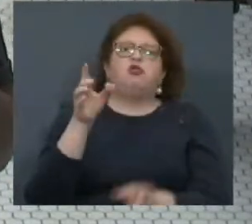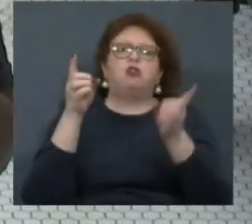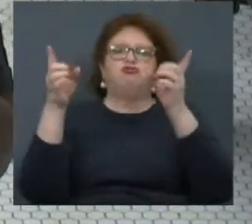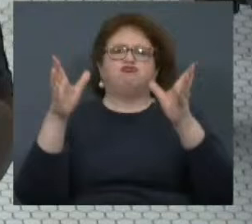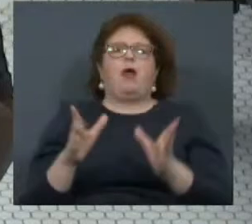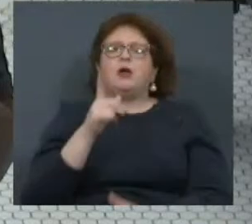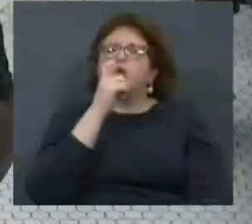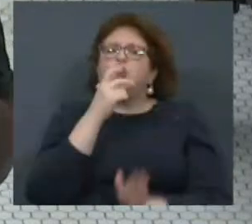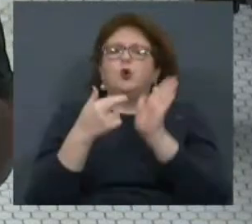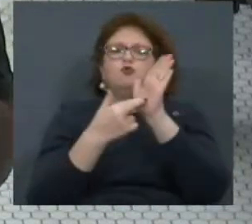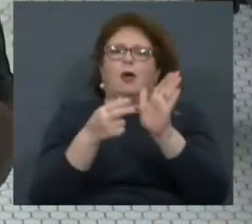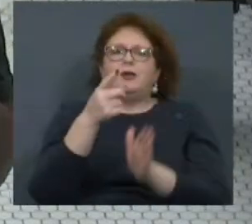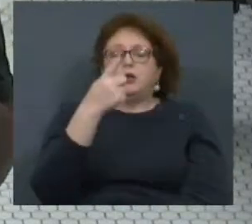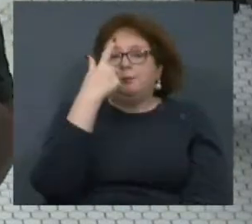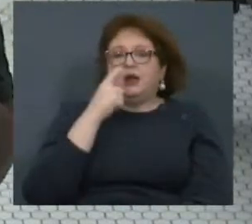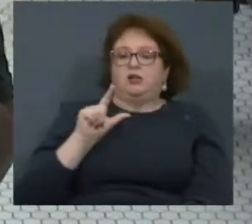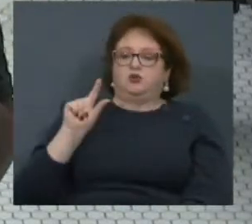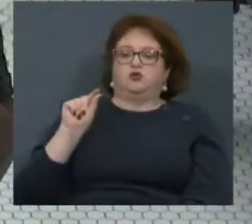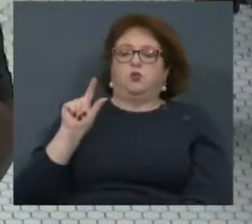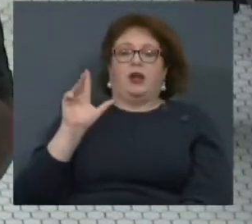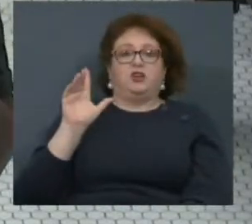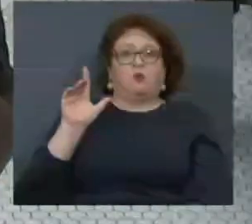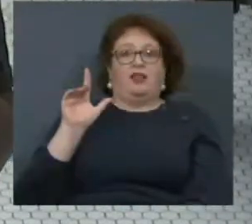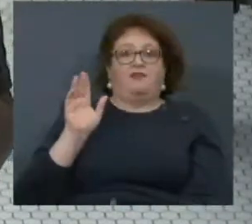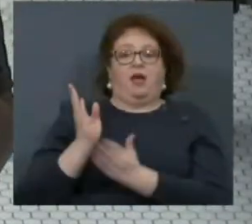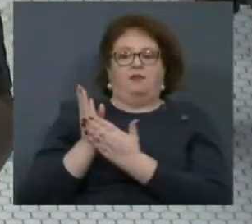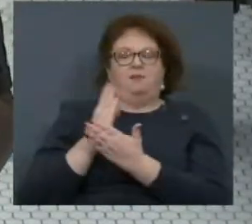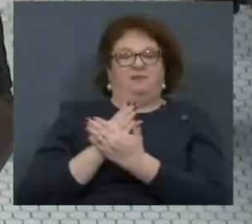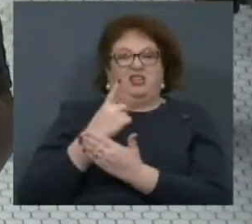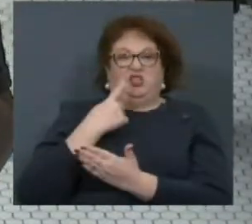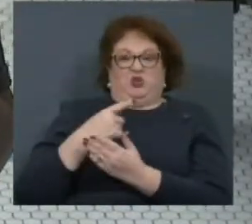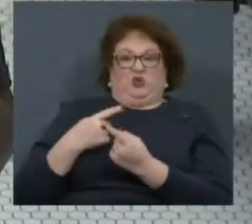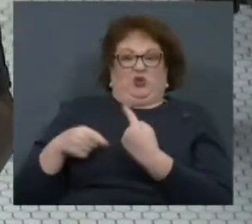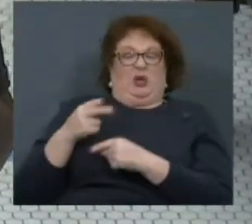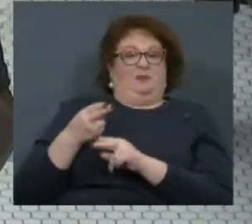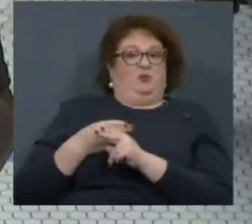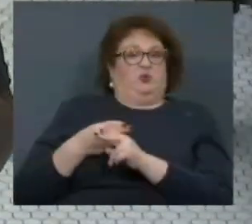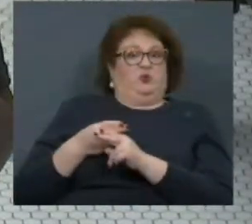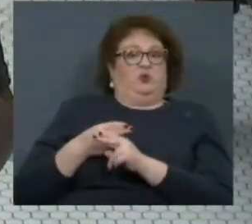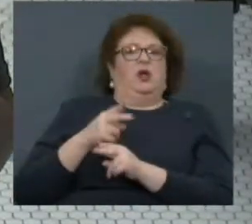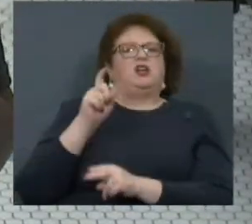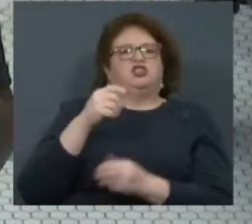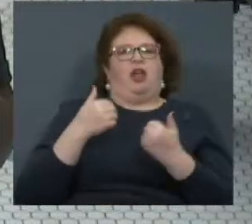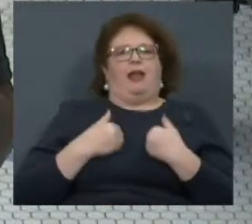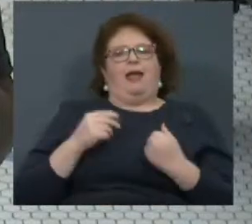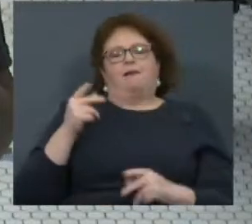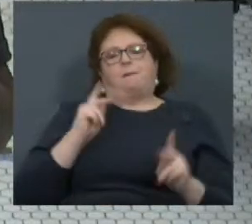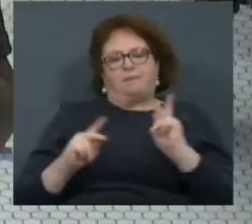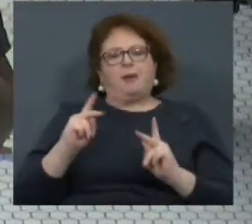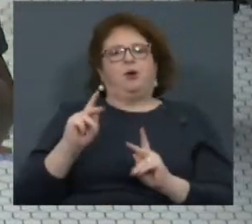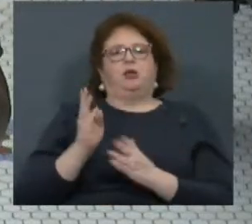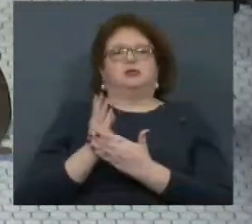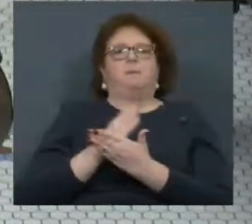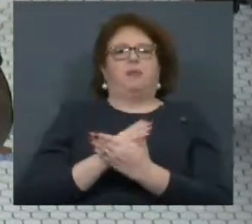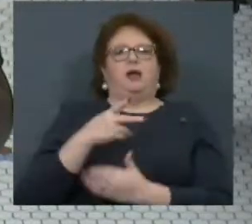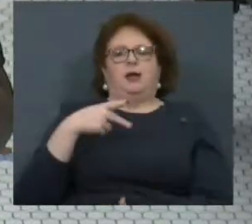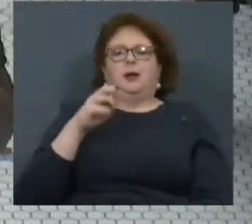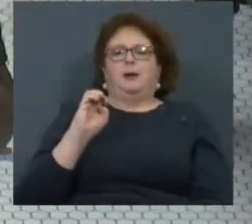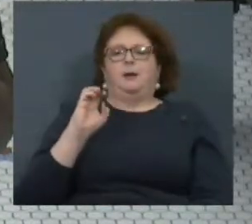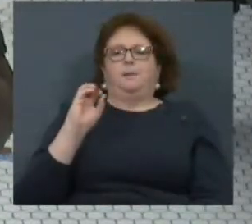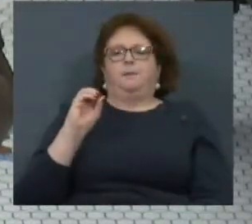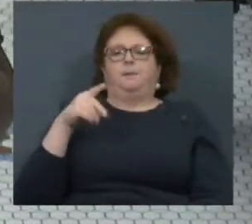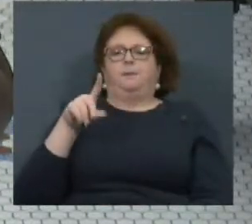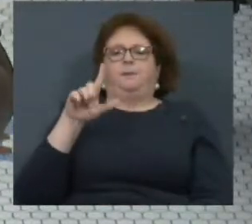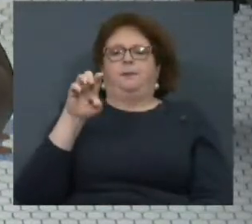the 2025 budget is about to come out, and I believe that there should be a people's budget. If they're saying they're speaking